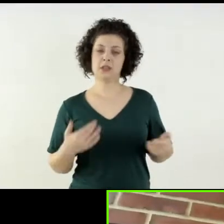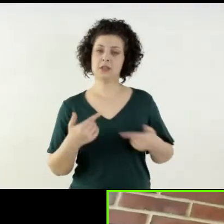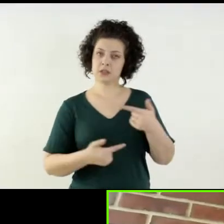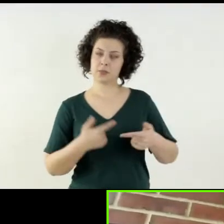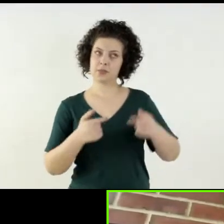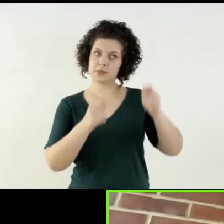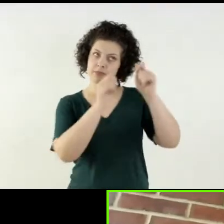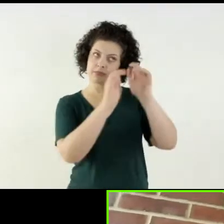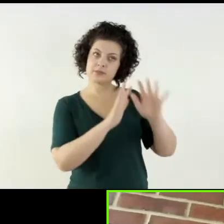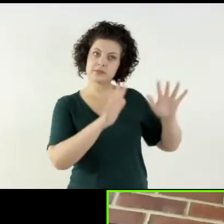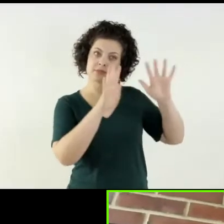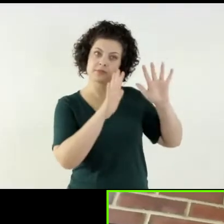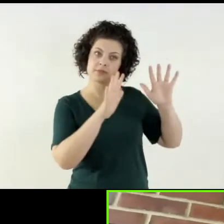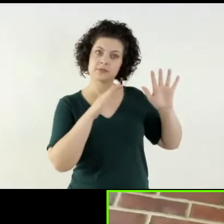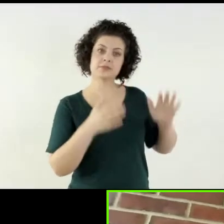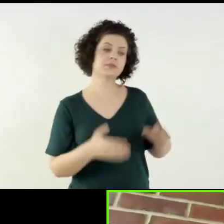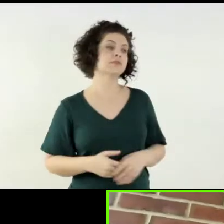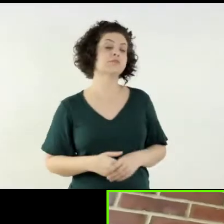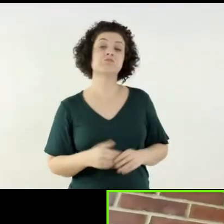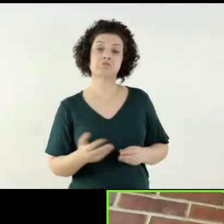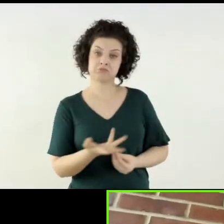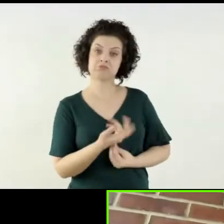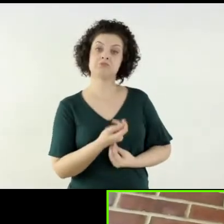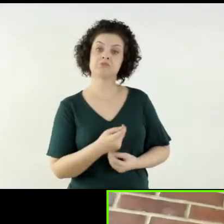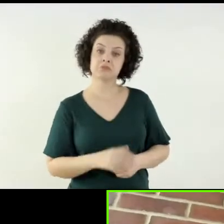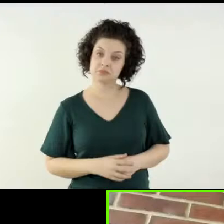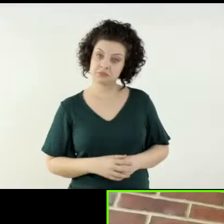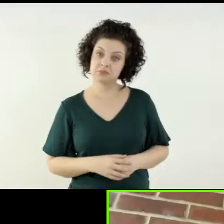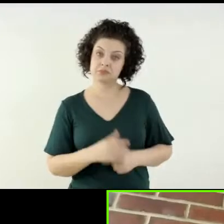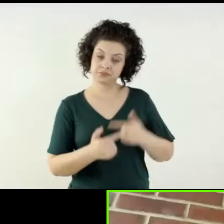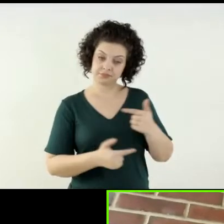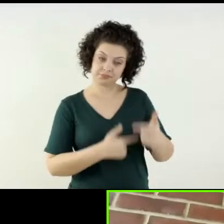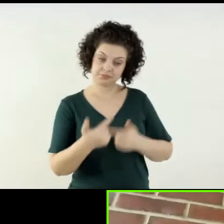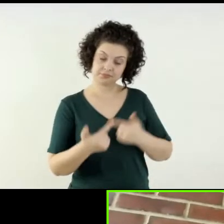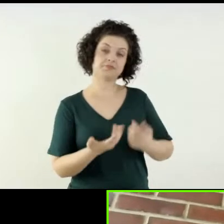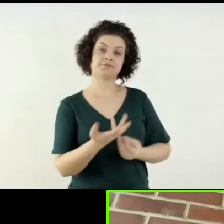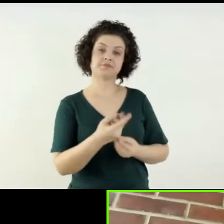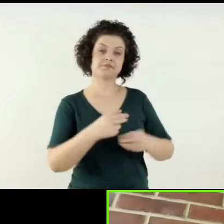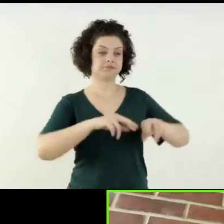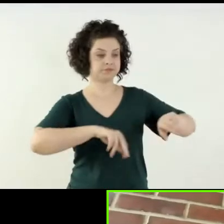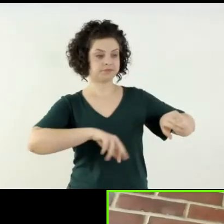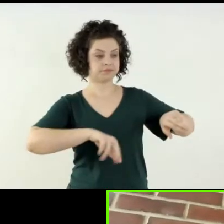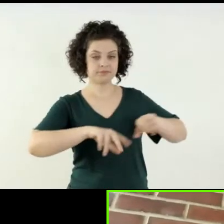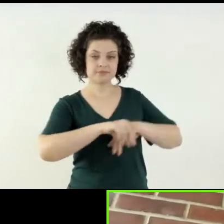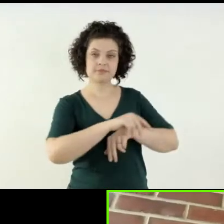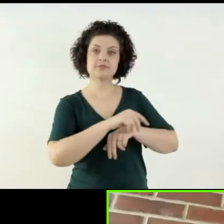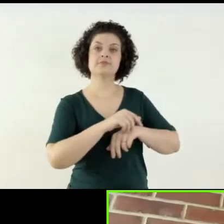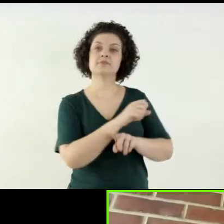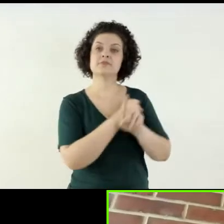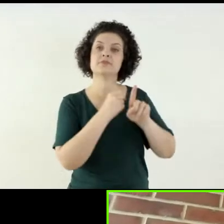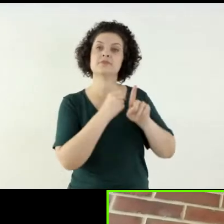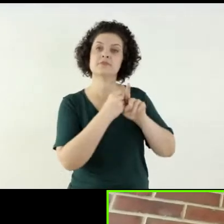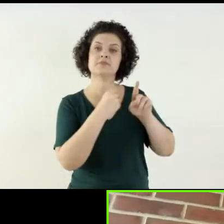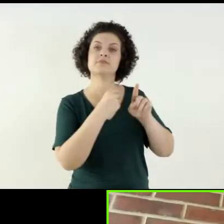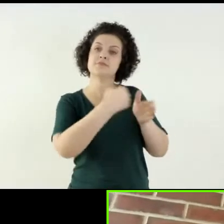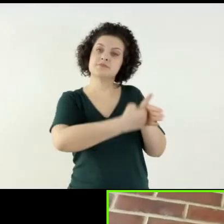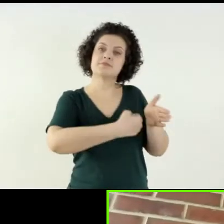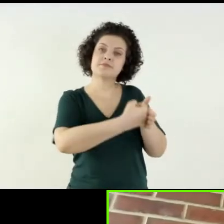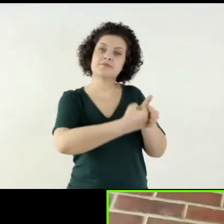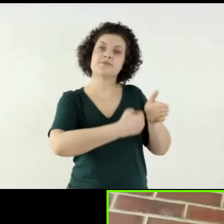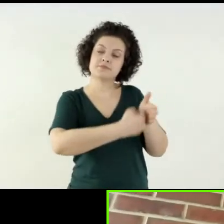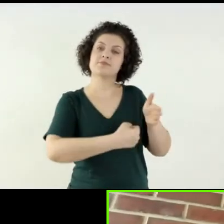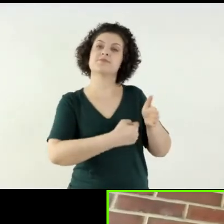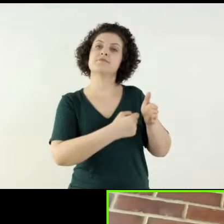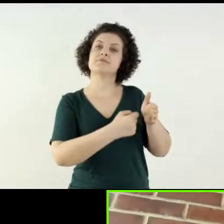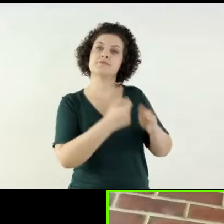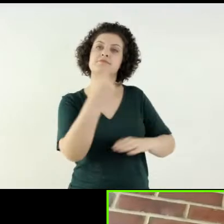work of artists as it is with the work of social activists, right? We both in our own way work to imagine that